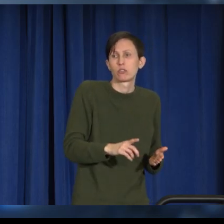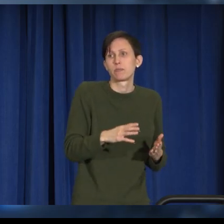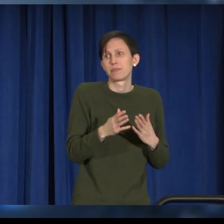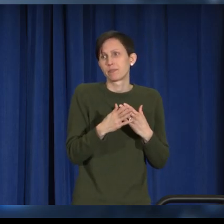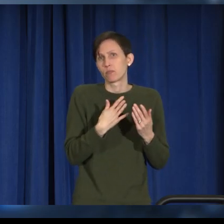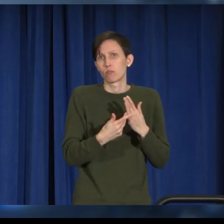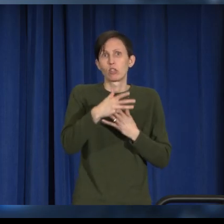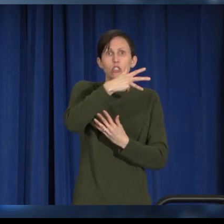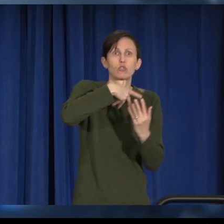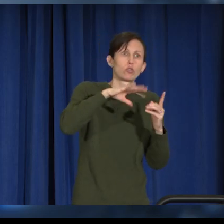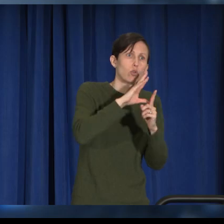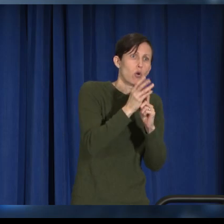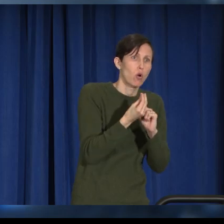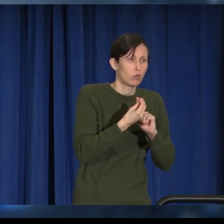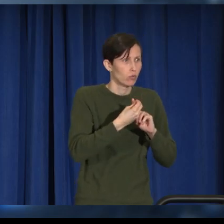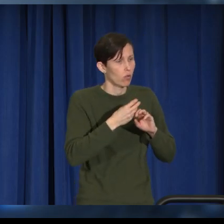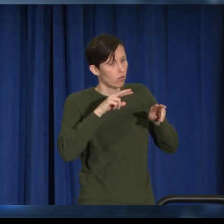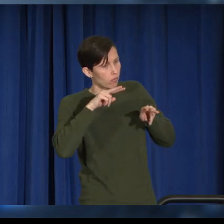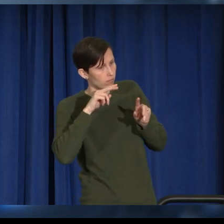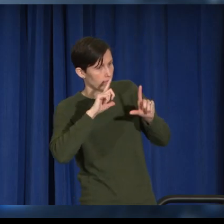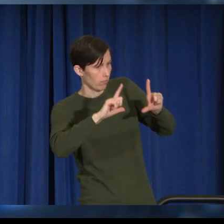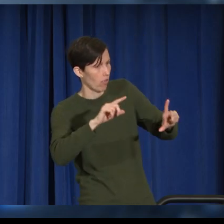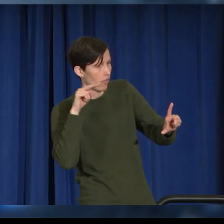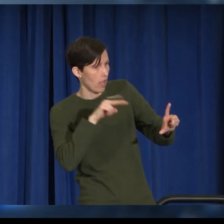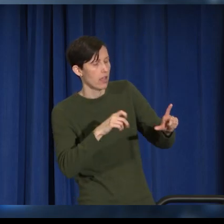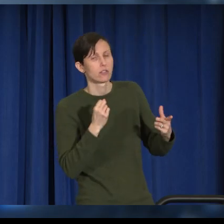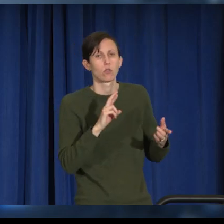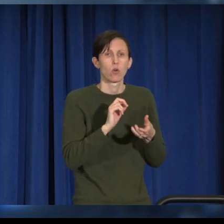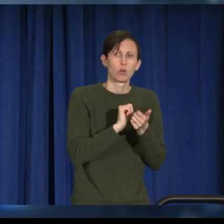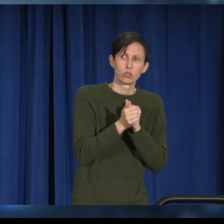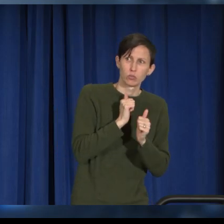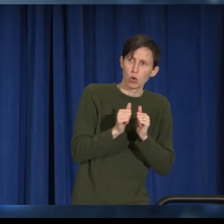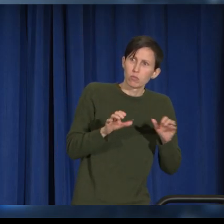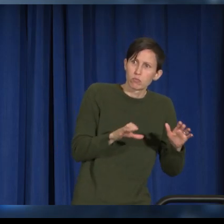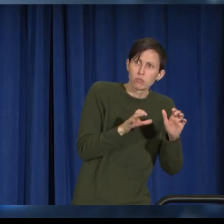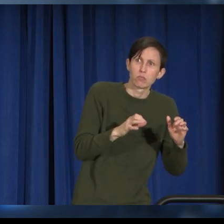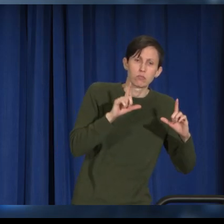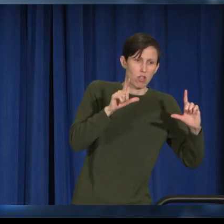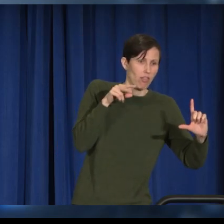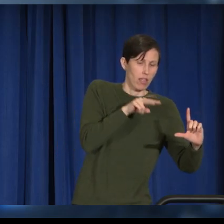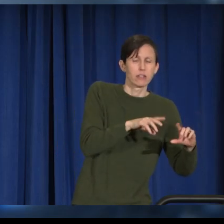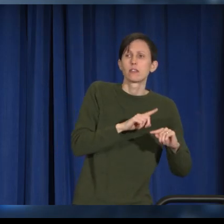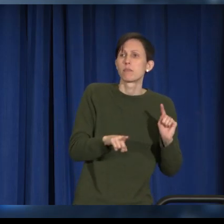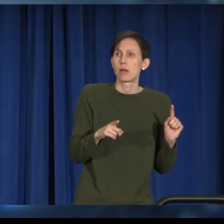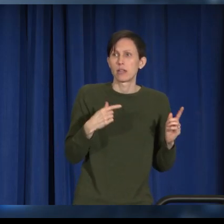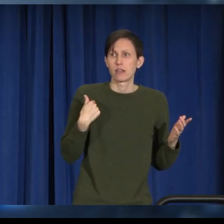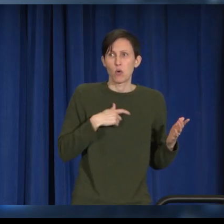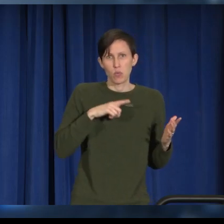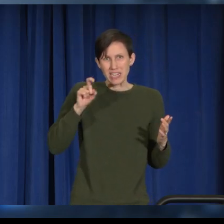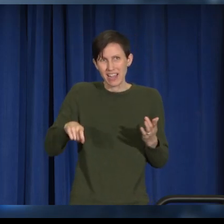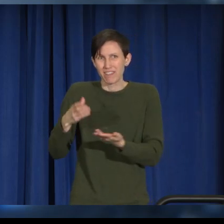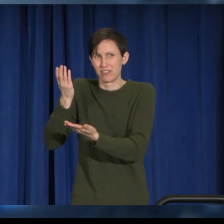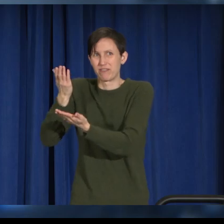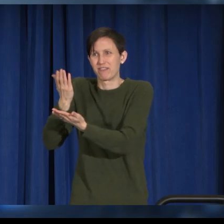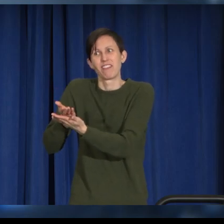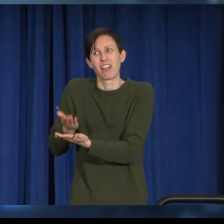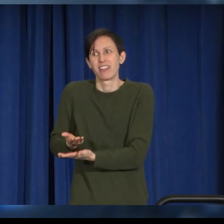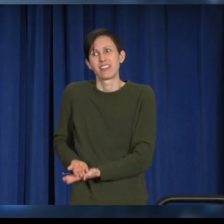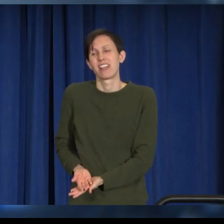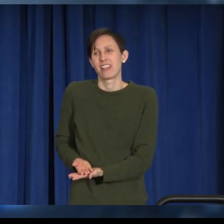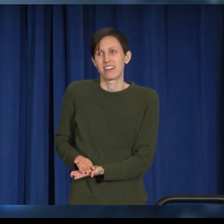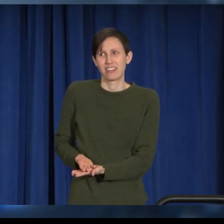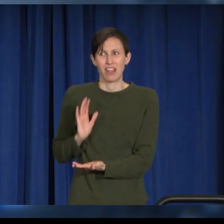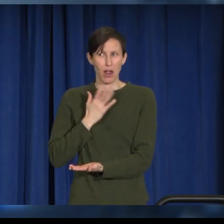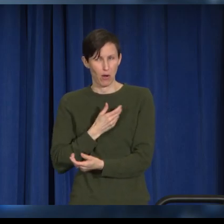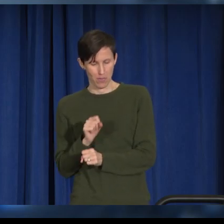a sociocultural lens or whether it's a sport performance lens. But we have to validate or justify a lot of the work that